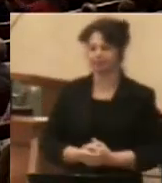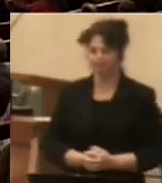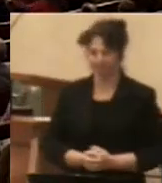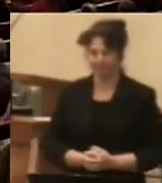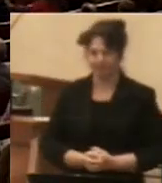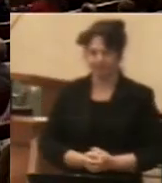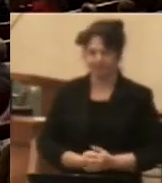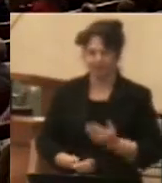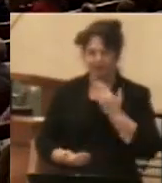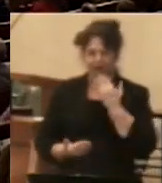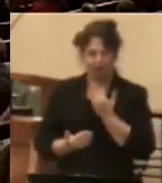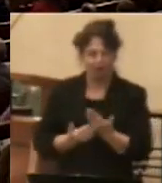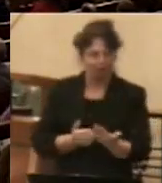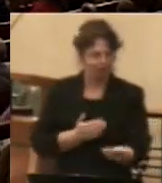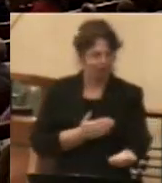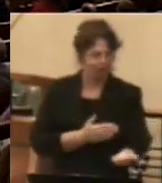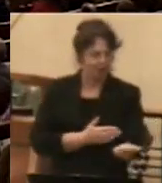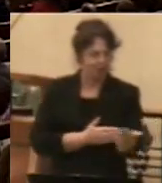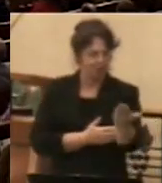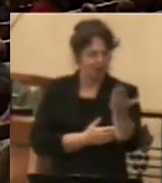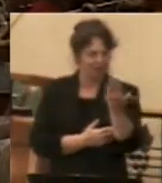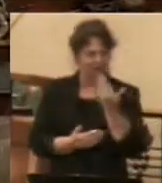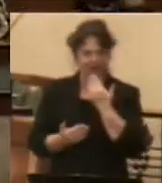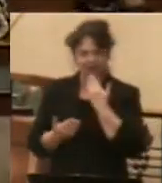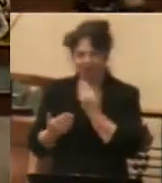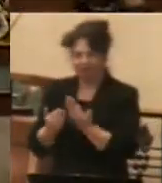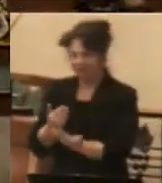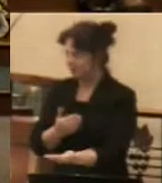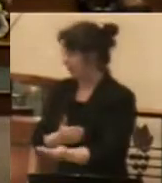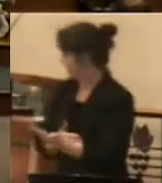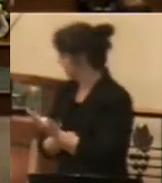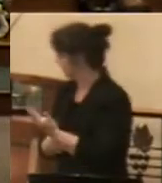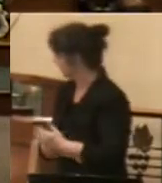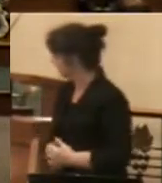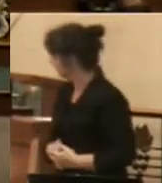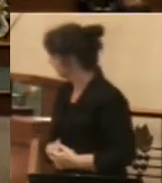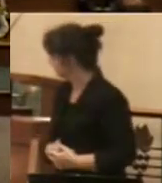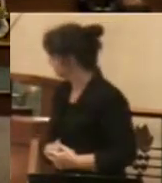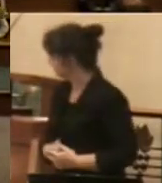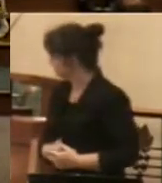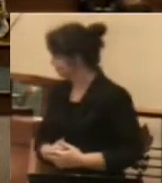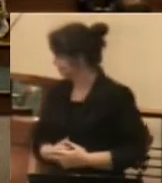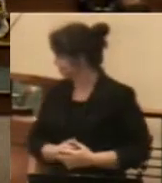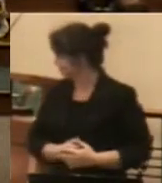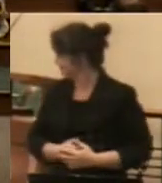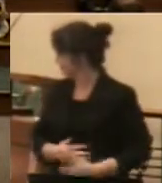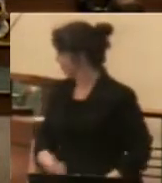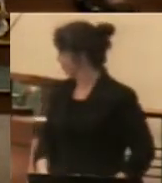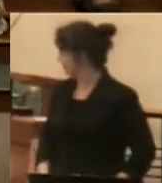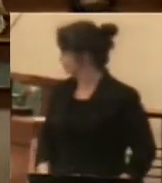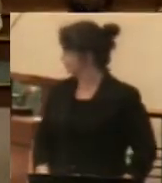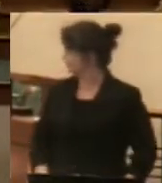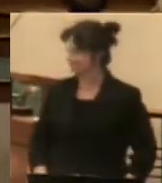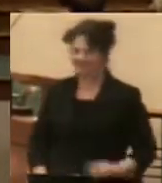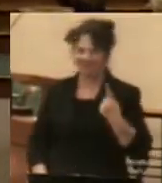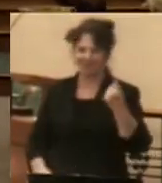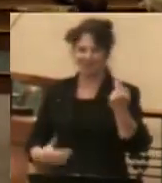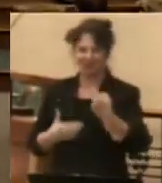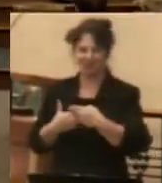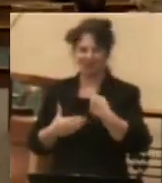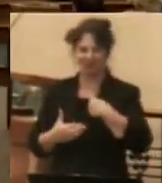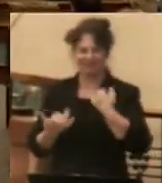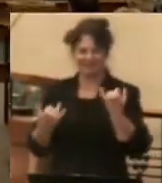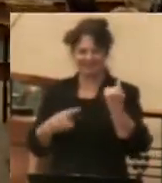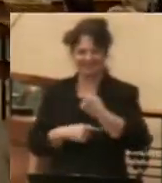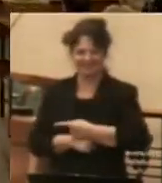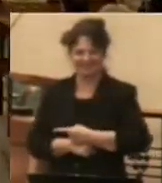Well, good morning. Good morning. Good to see you guys. Thanks for coming up today. We